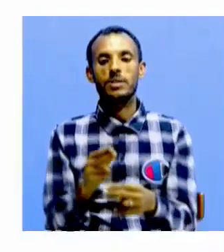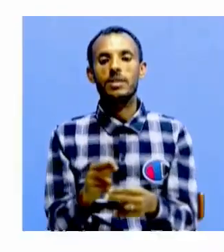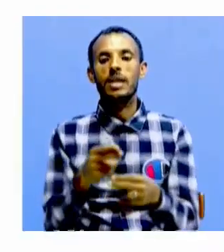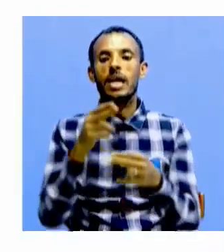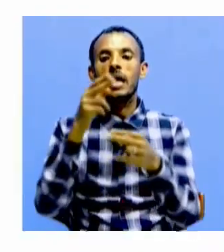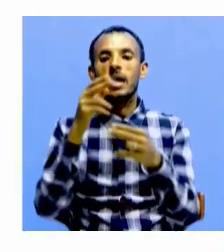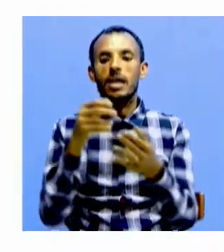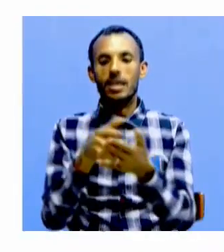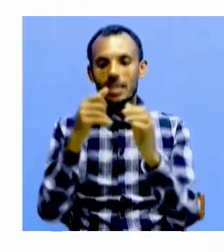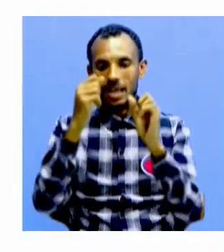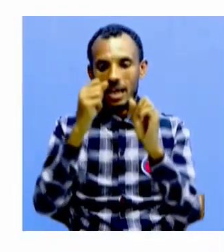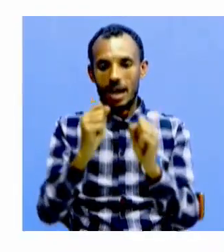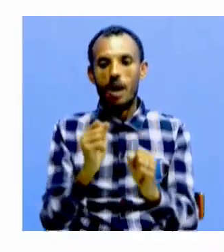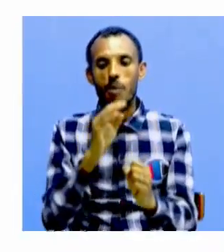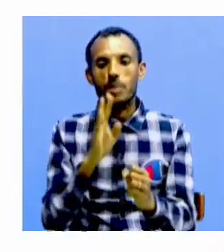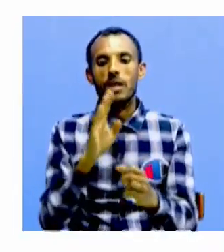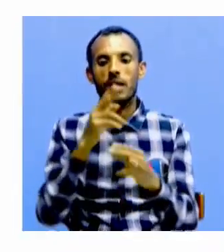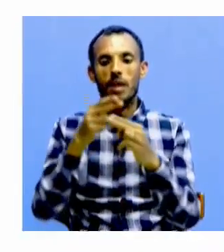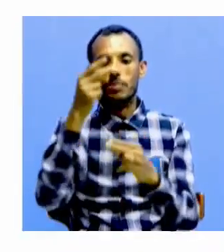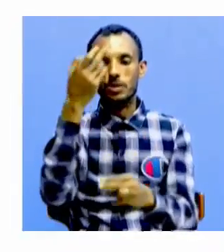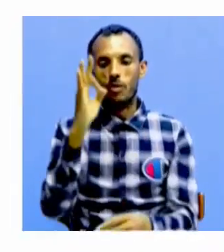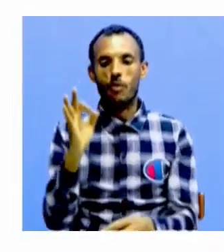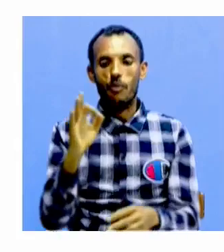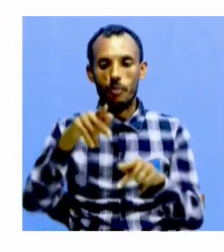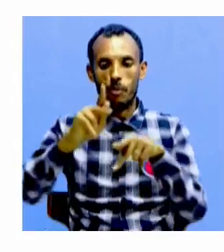Names of people.